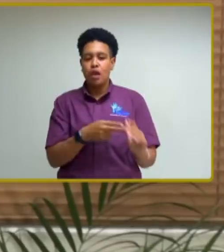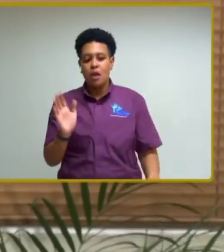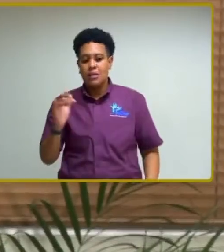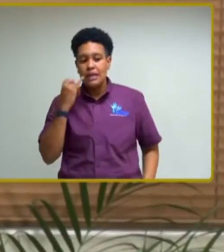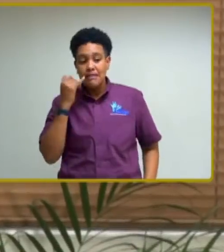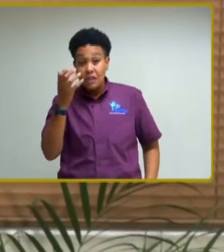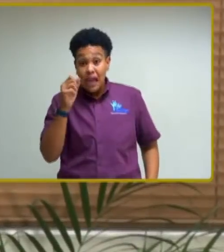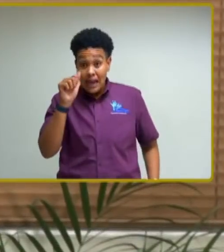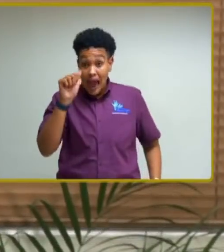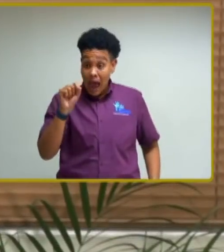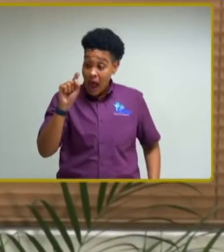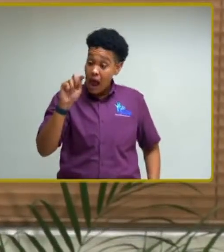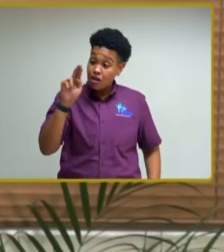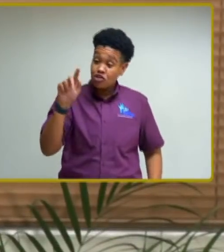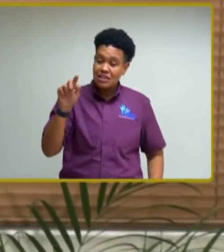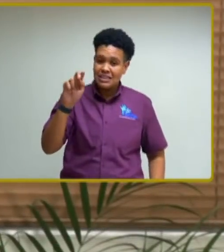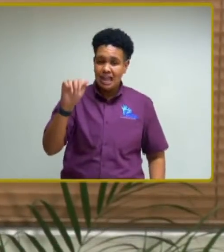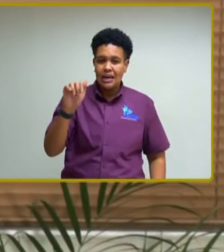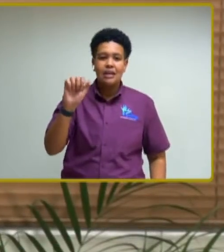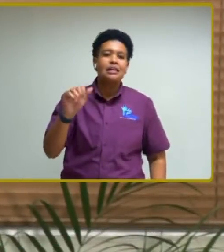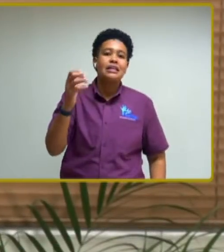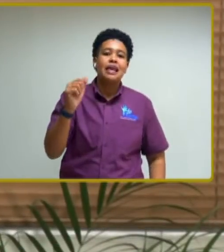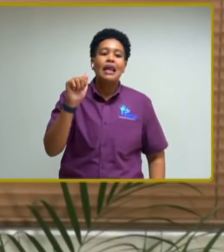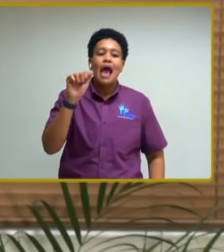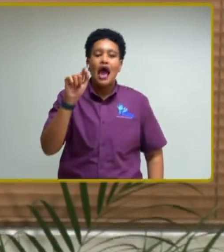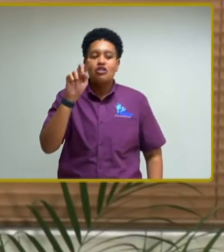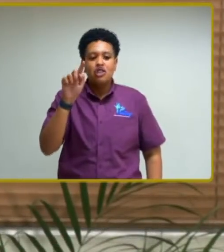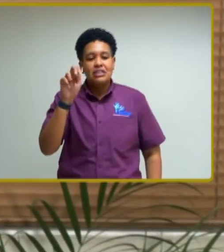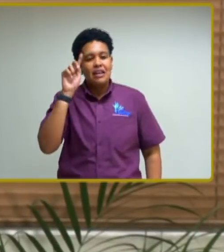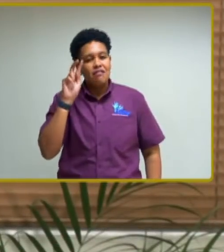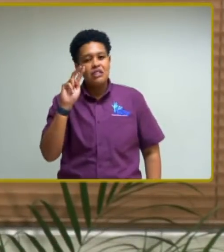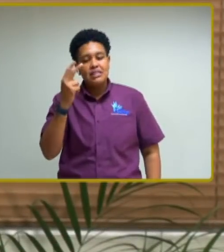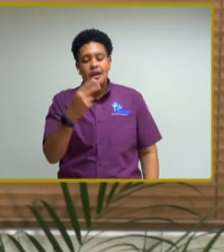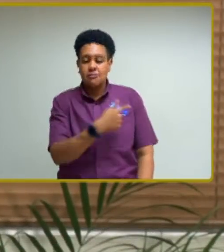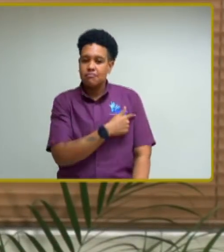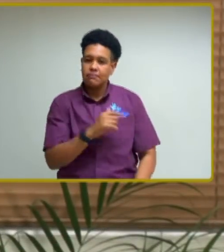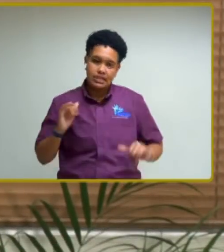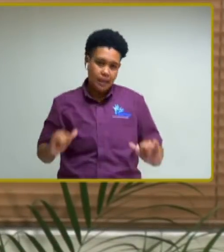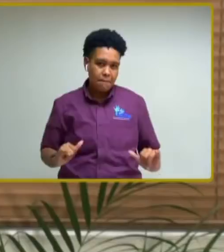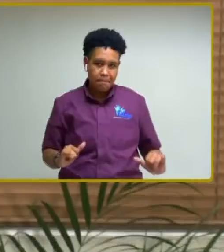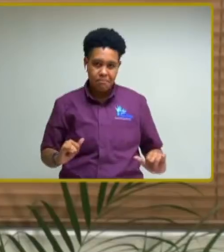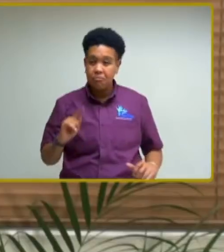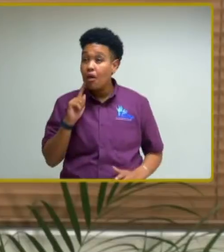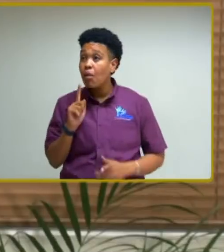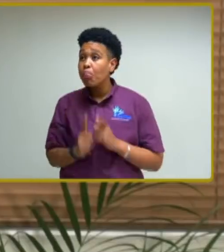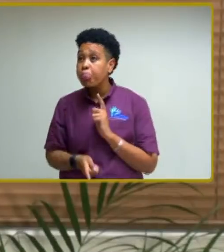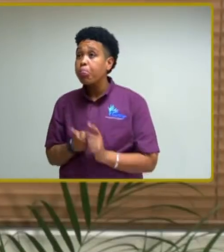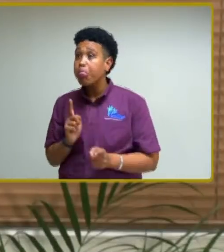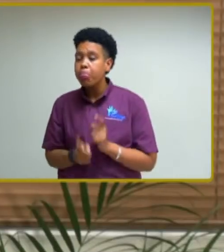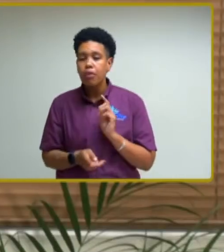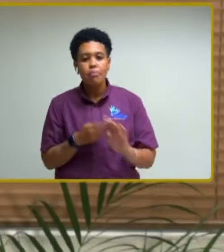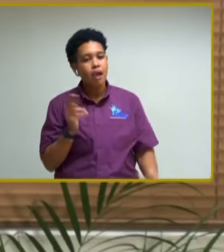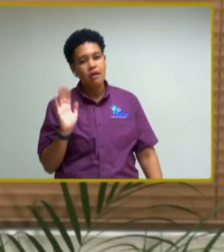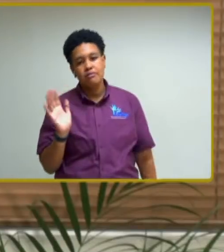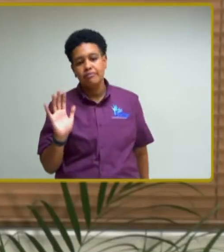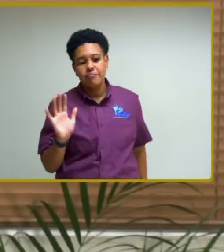AstraZeneca, then you need to get the AstraZeneca for the second second dose.